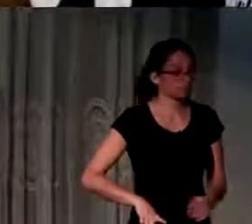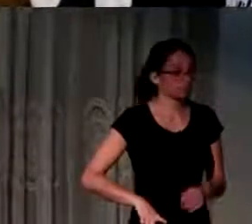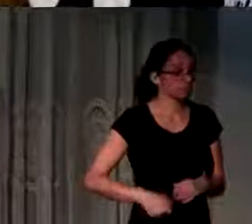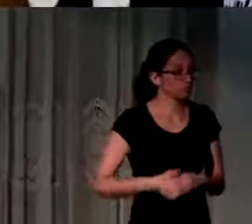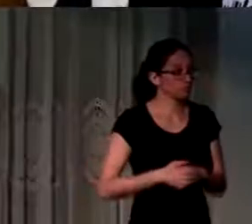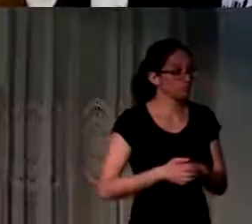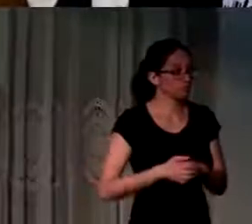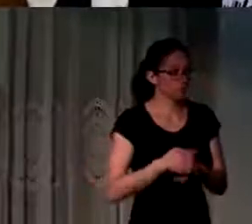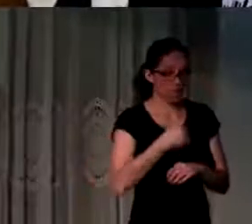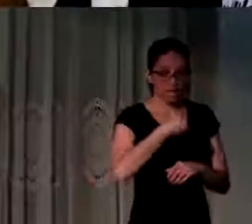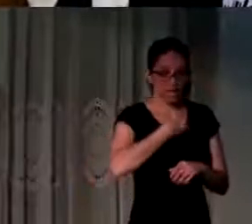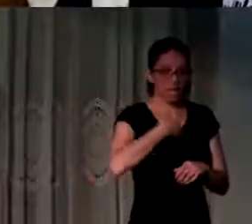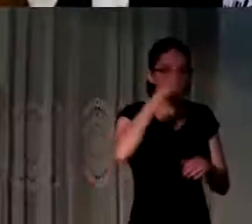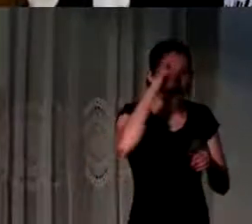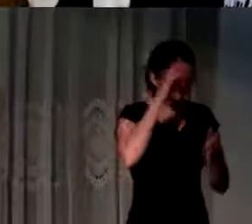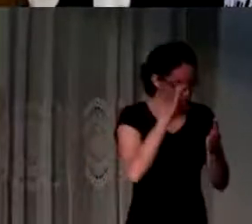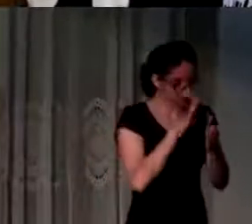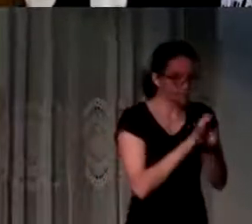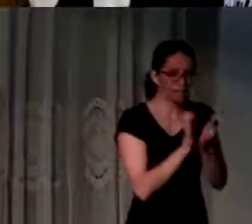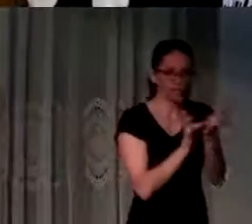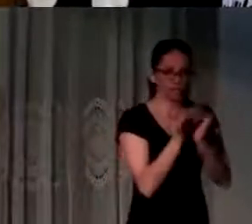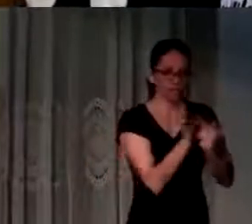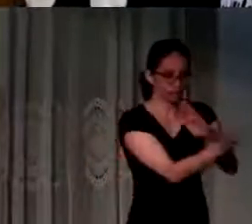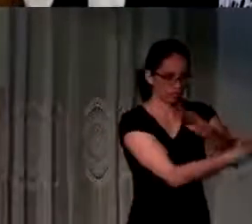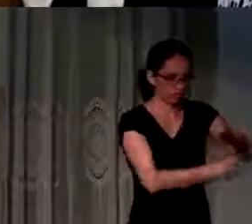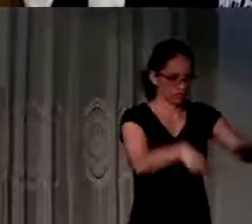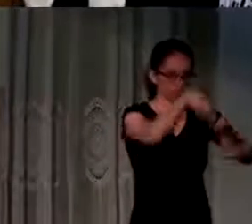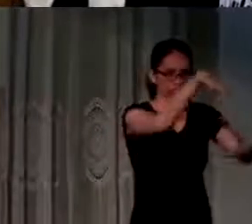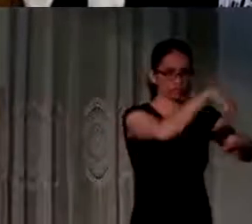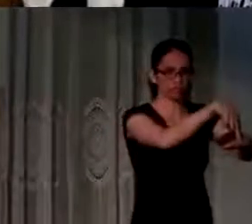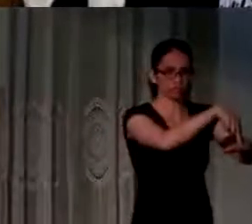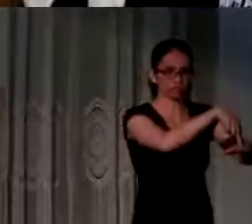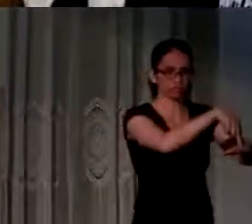and I believe he rose from the dead.